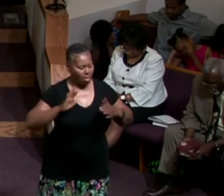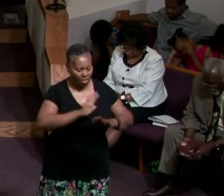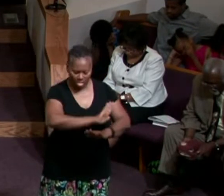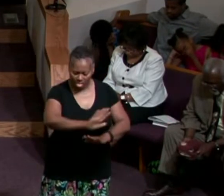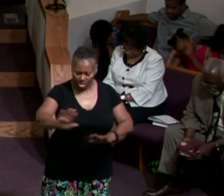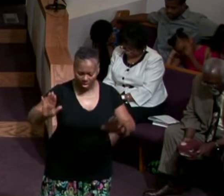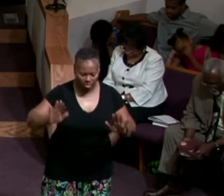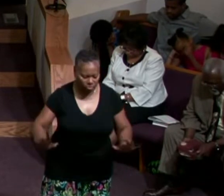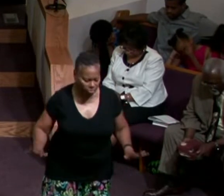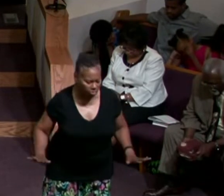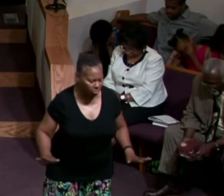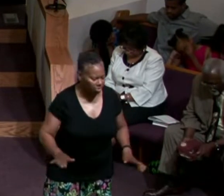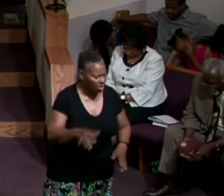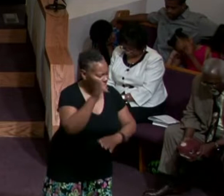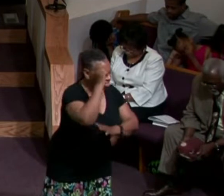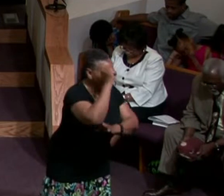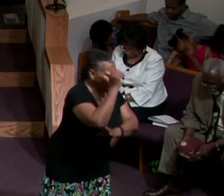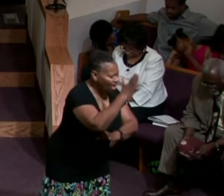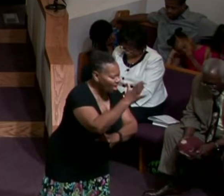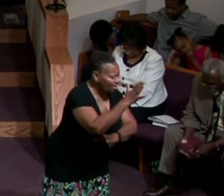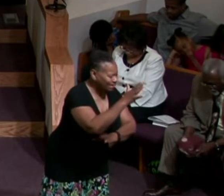to the fathers who shamelessly